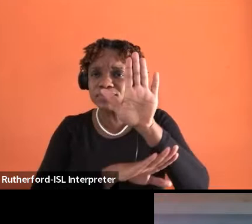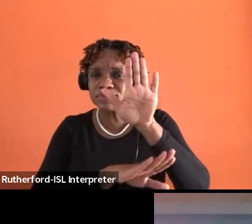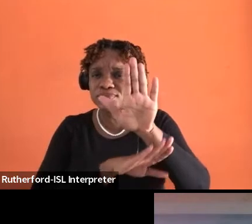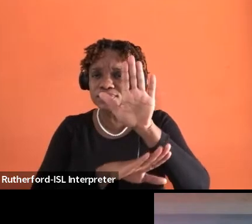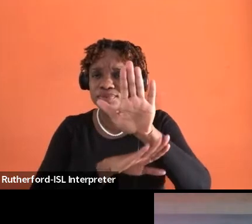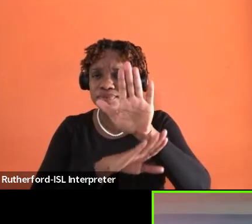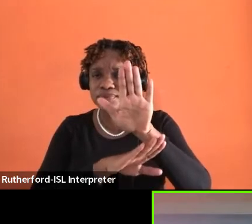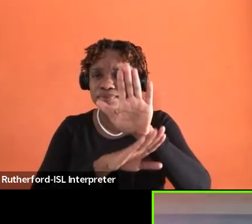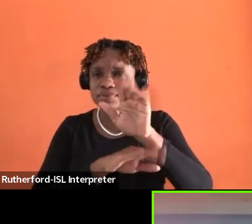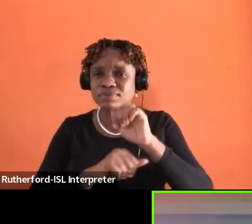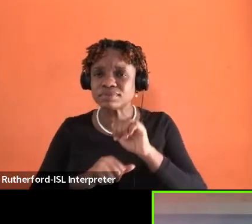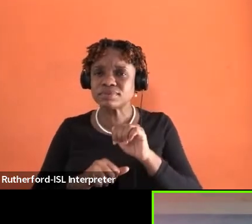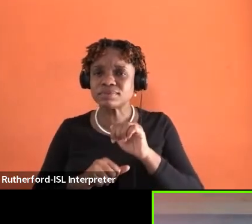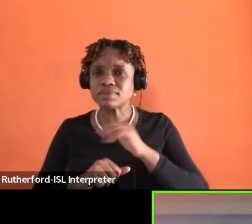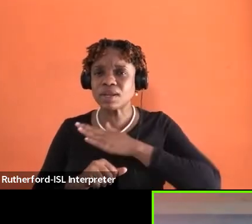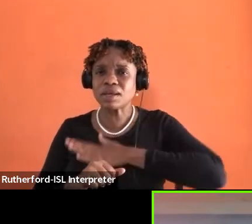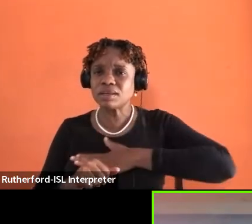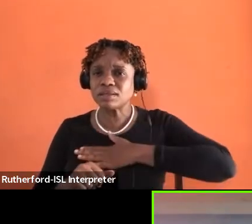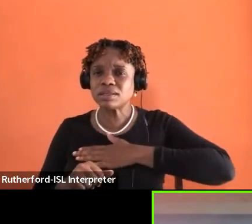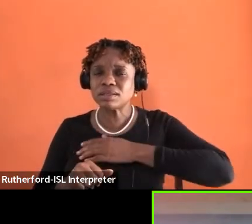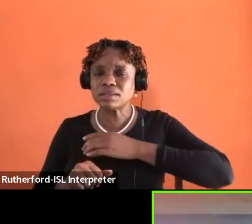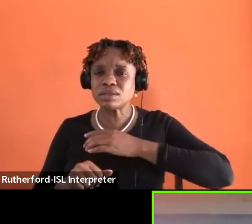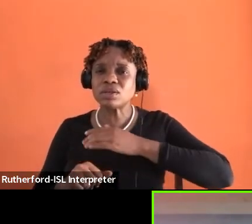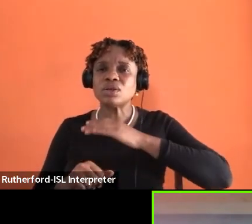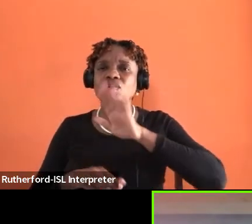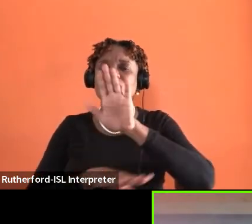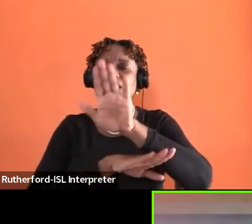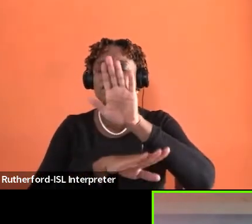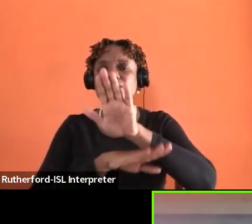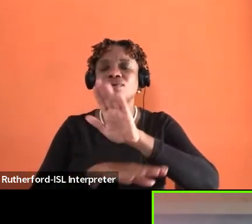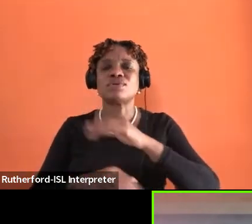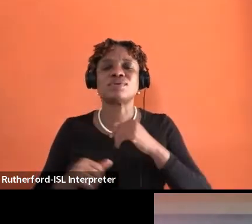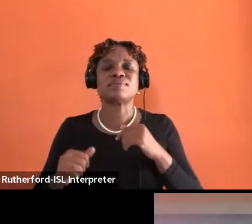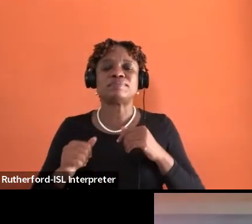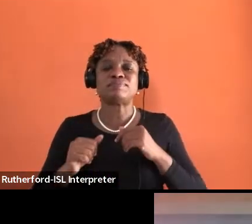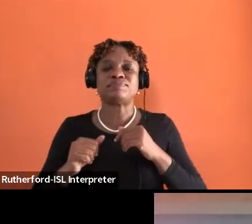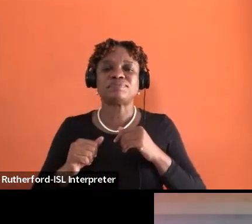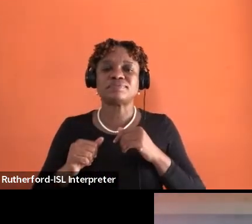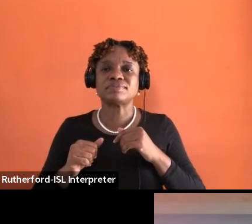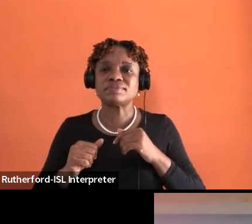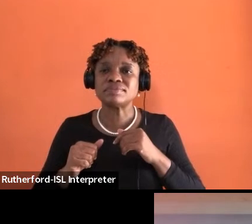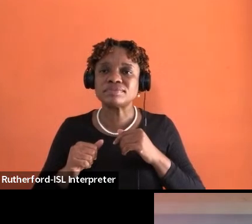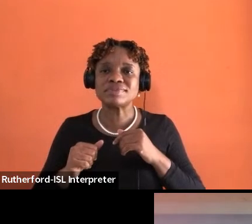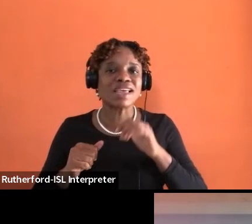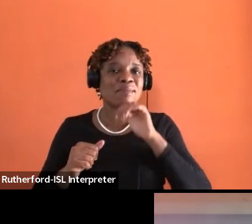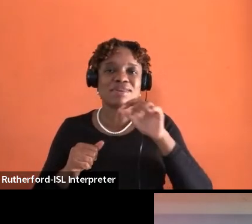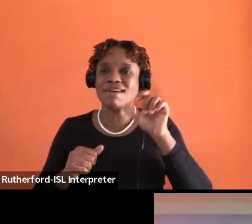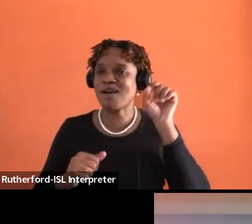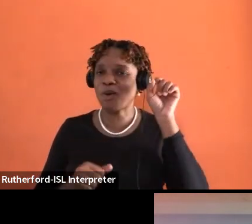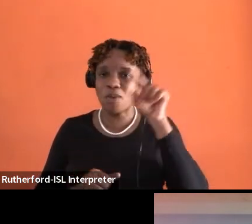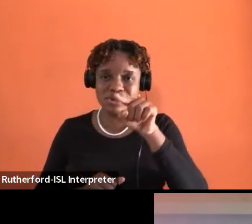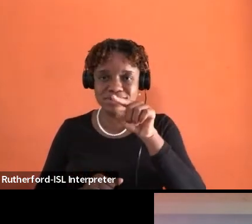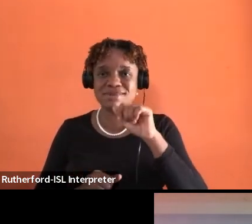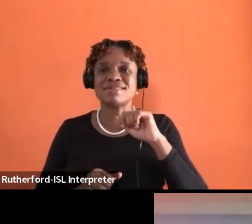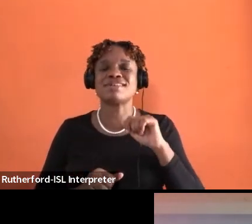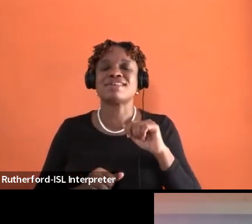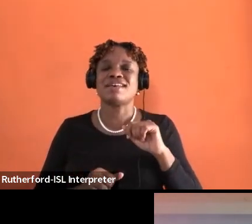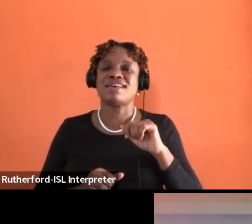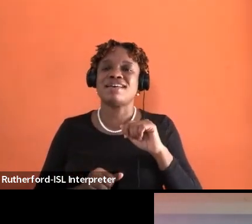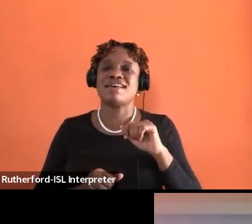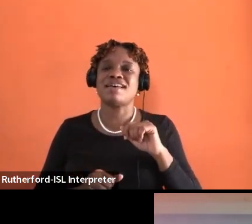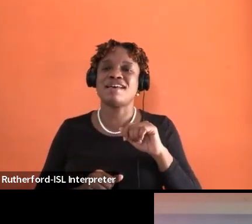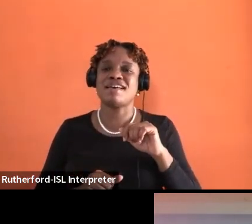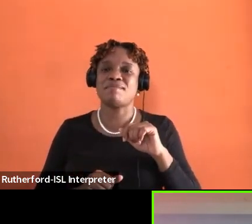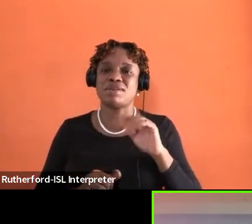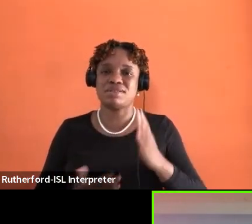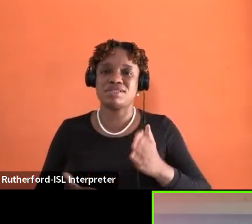Editor Van asked a question. Okay, good afternoon. I'm not really asking a question. I'm rather making a